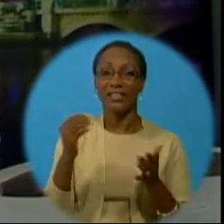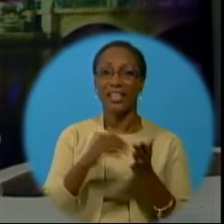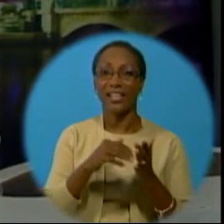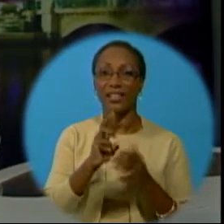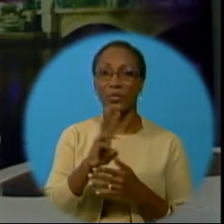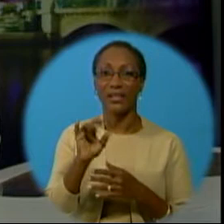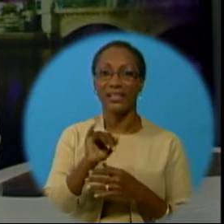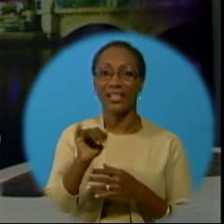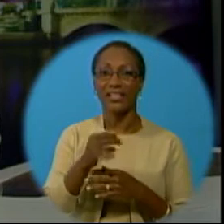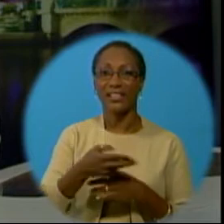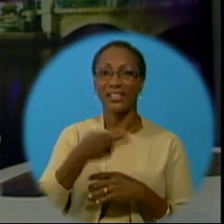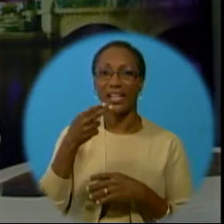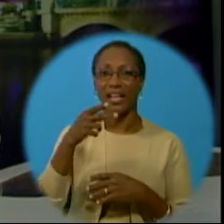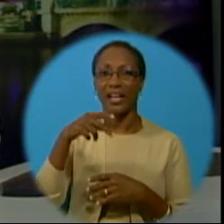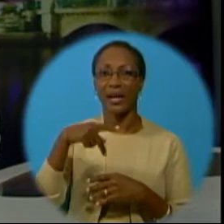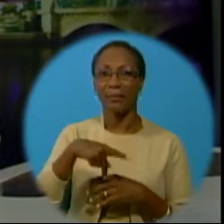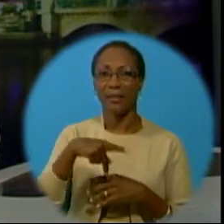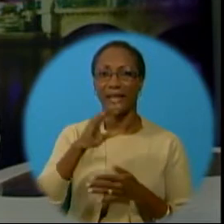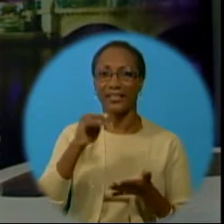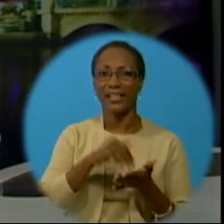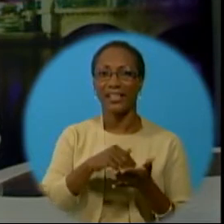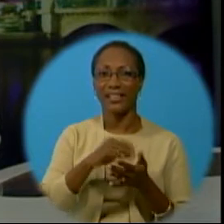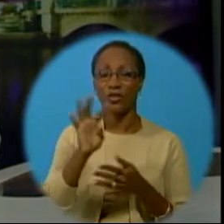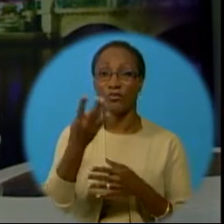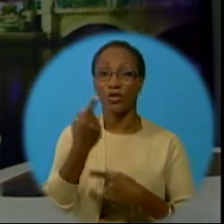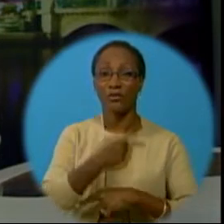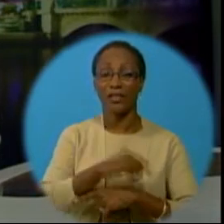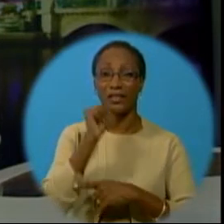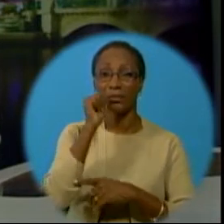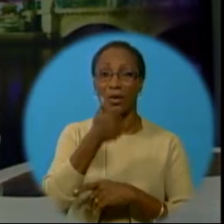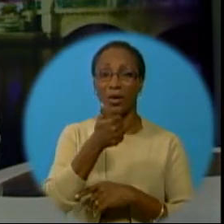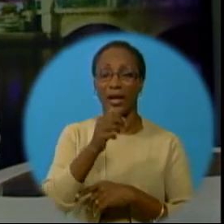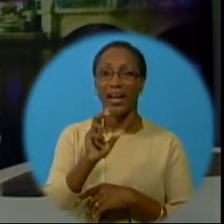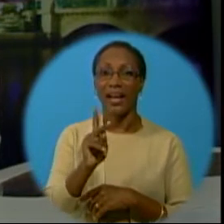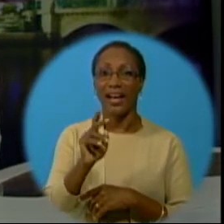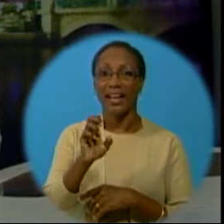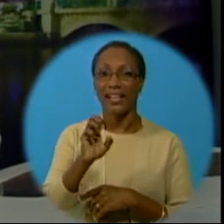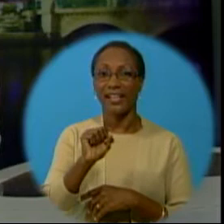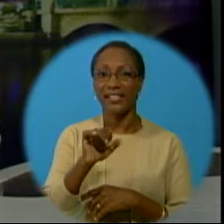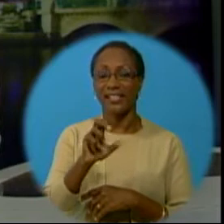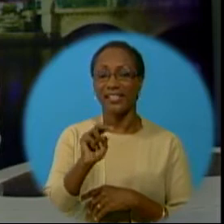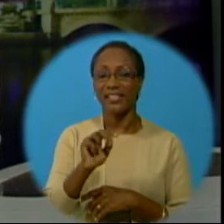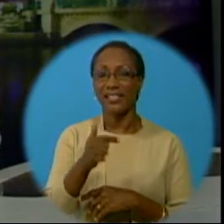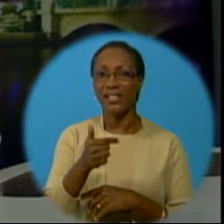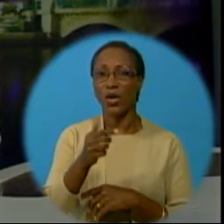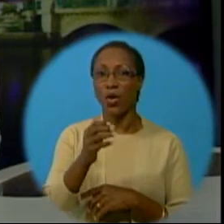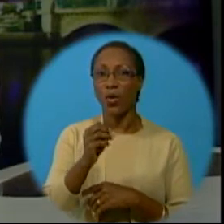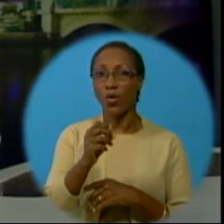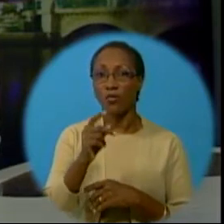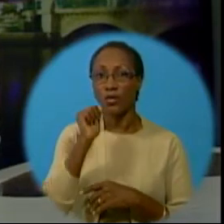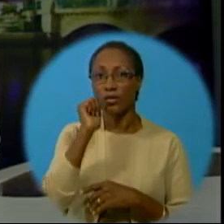Centre on the fourth and final day at Kensington Oval tomorrow. Resuming day 3 on 24 without loss, HPC eventually declared